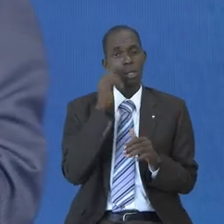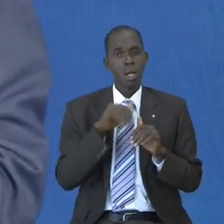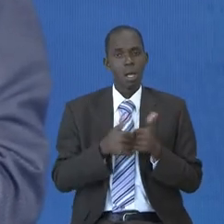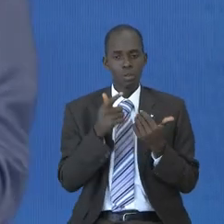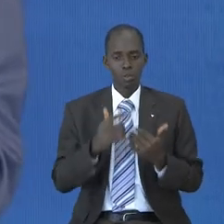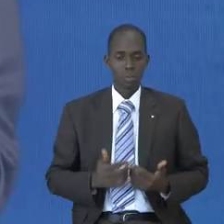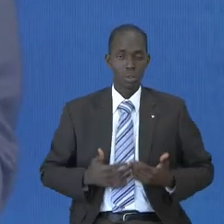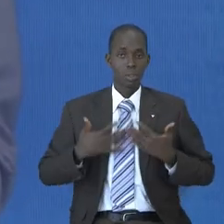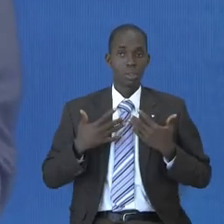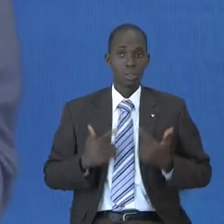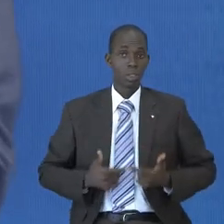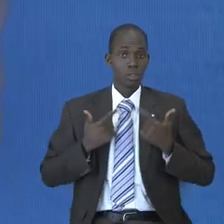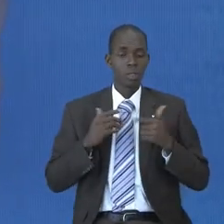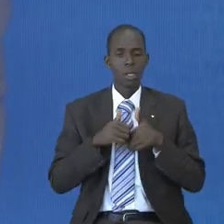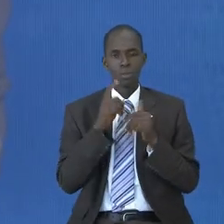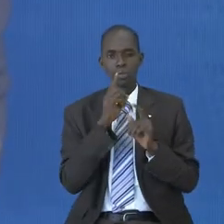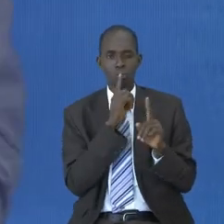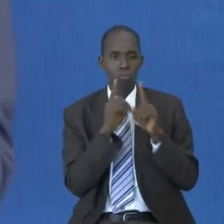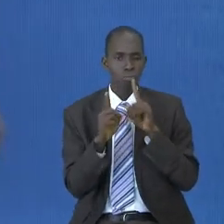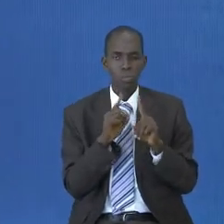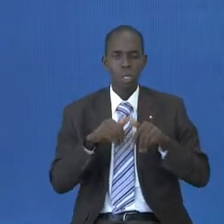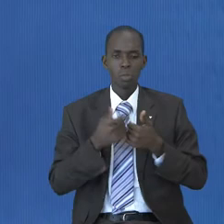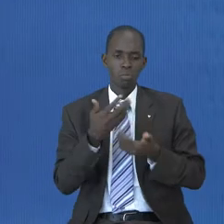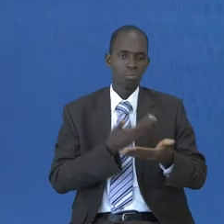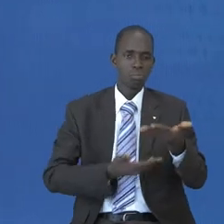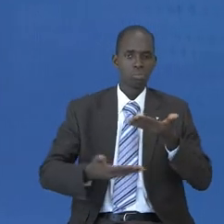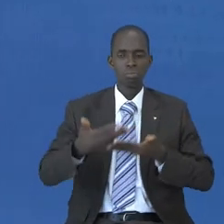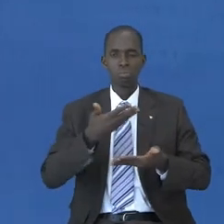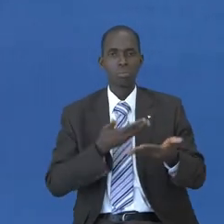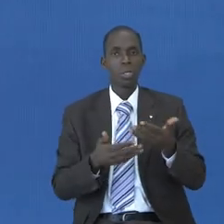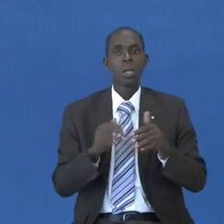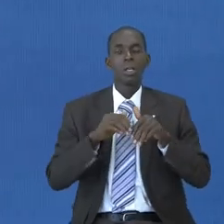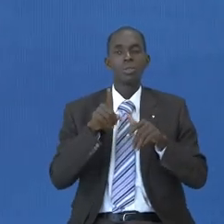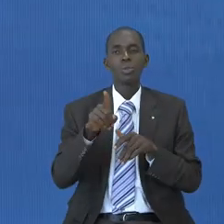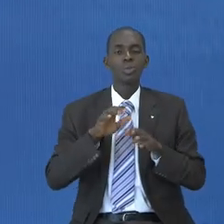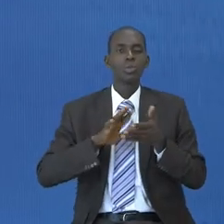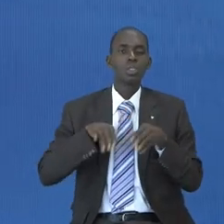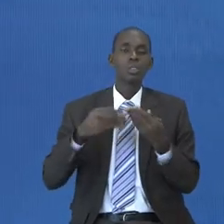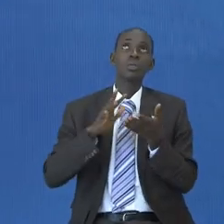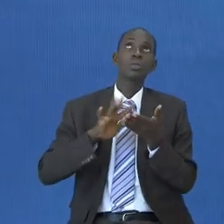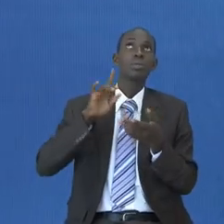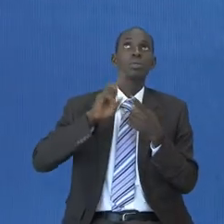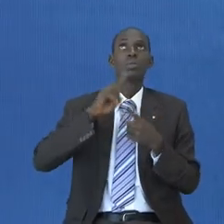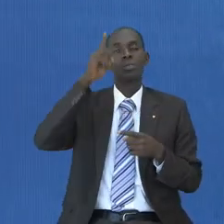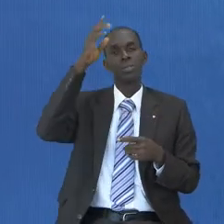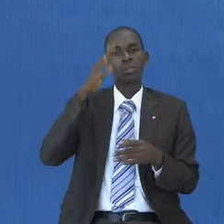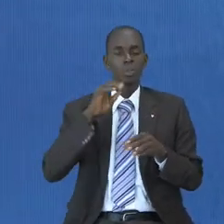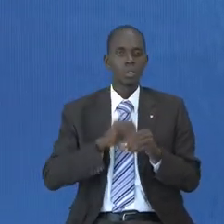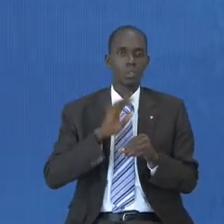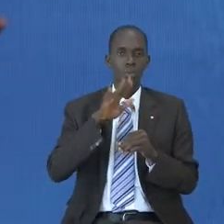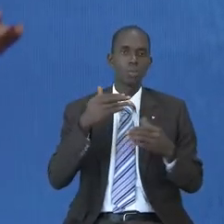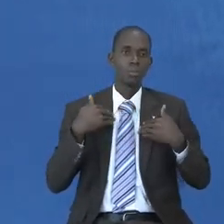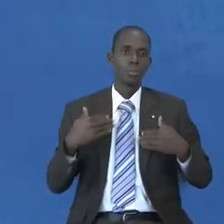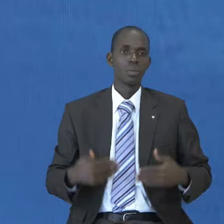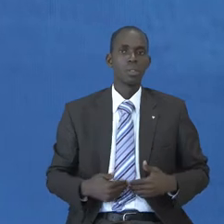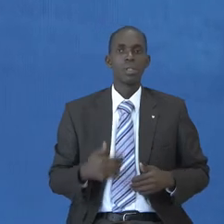live, how you talk, how you converse, you glorify God in your body